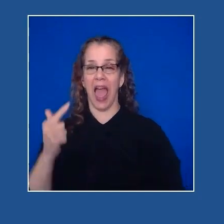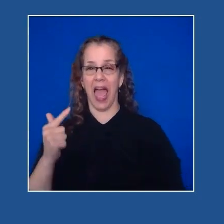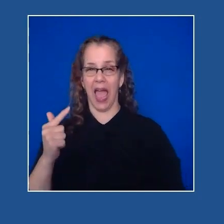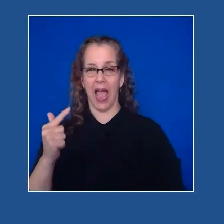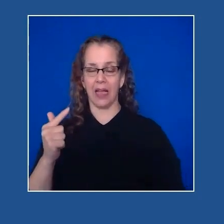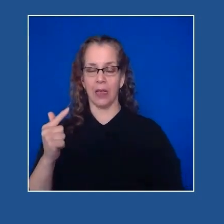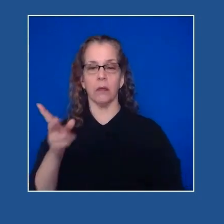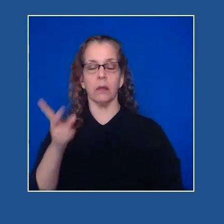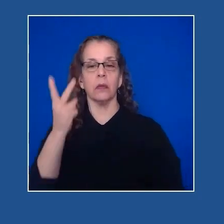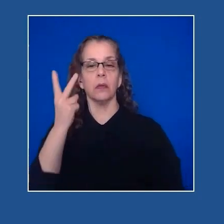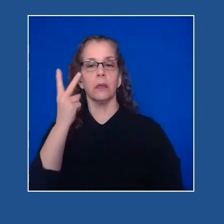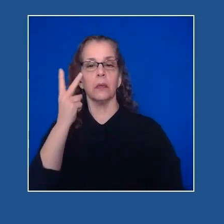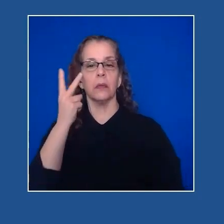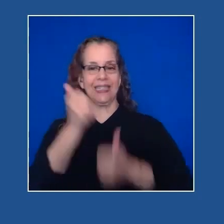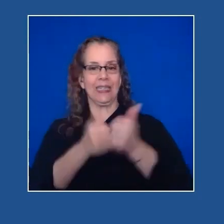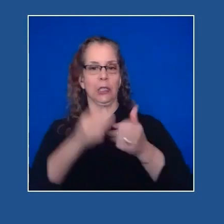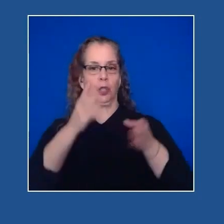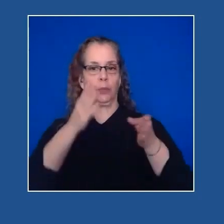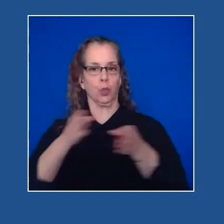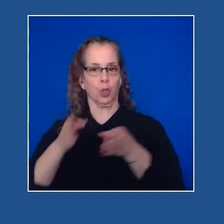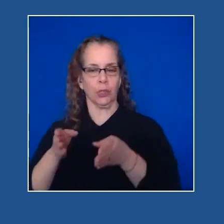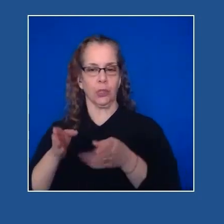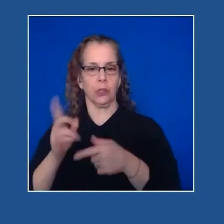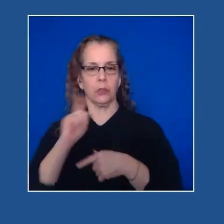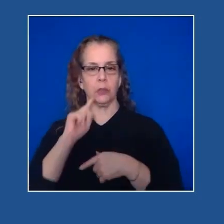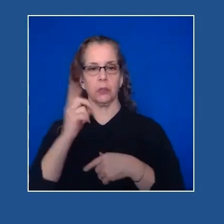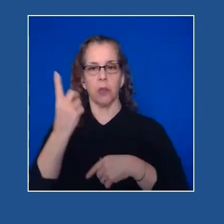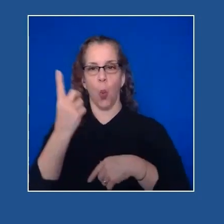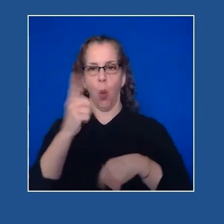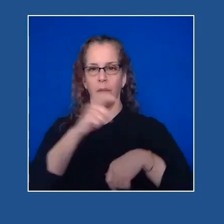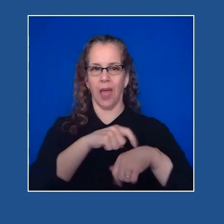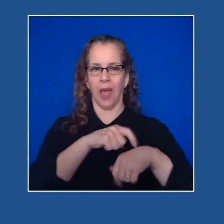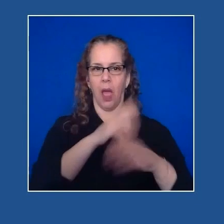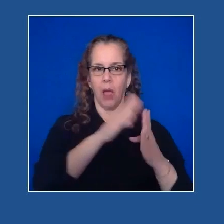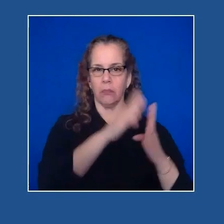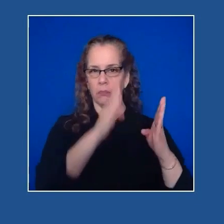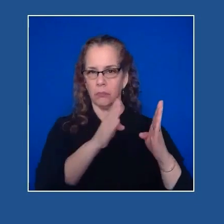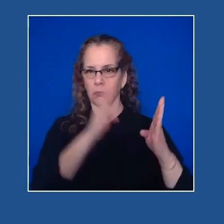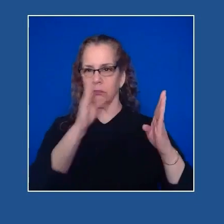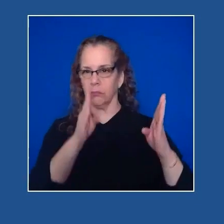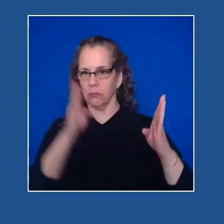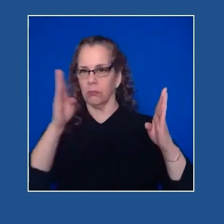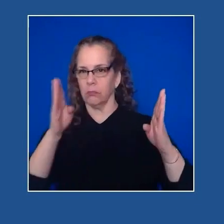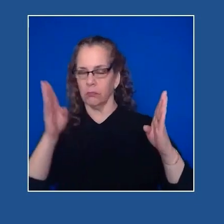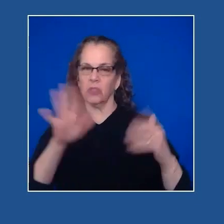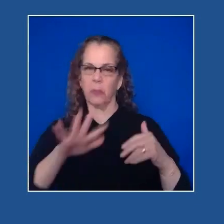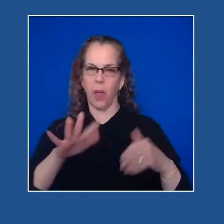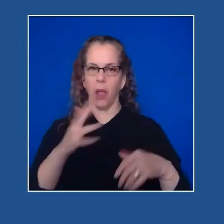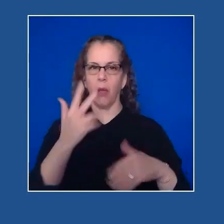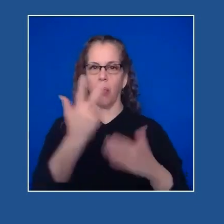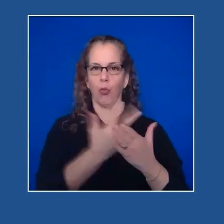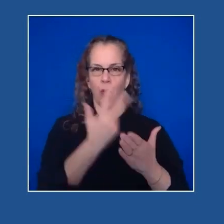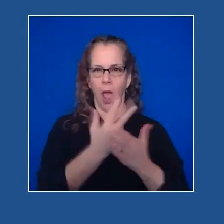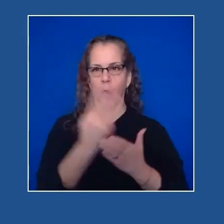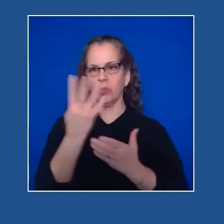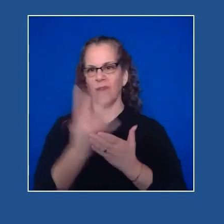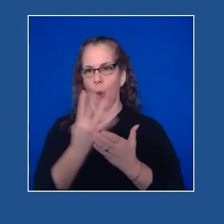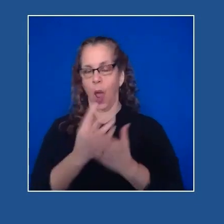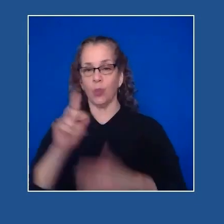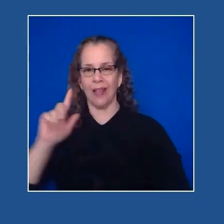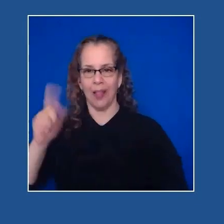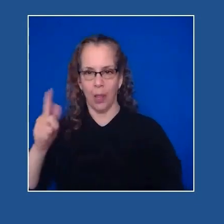ratings for each item were from one time point to the next time point. So that would have been around 3 or 4 hours later. Does it tend to